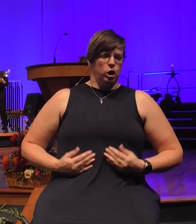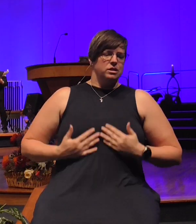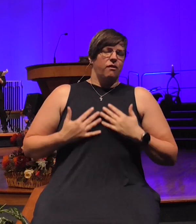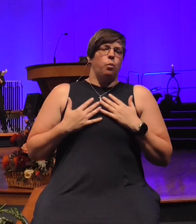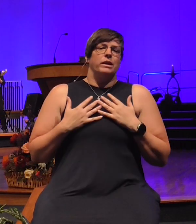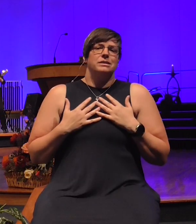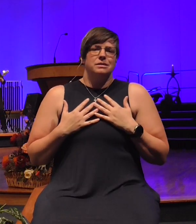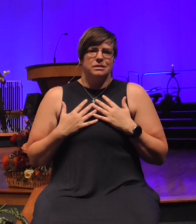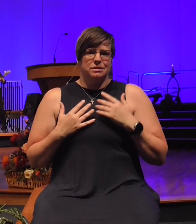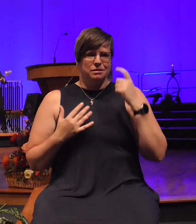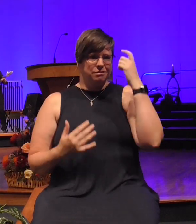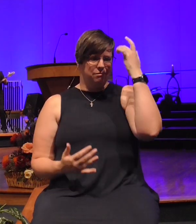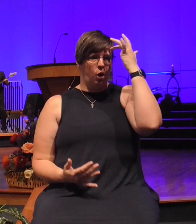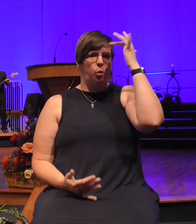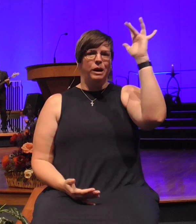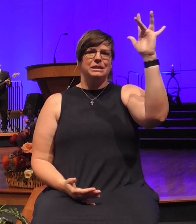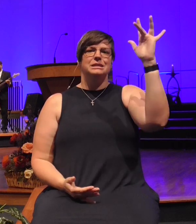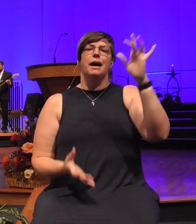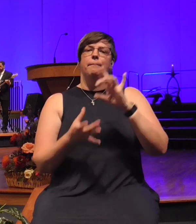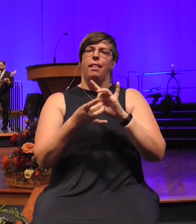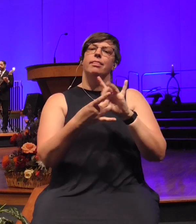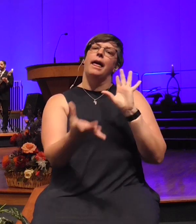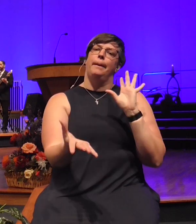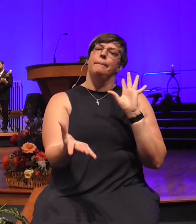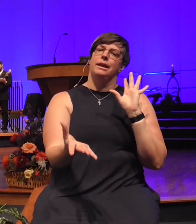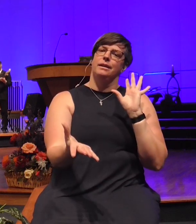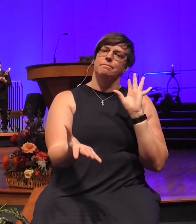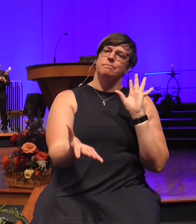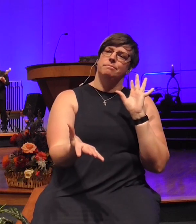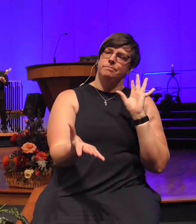words of wisdom, let it be.